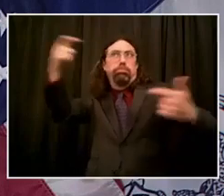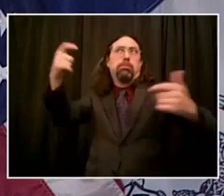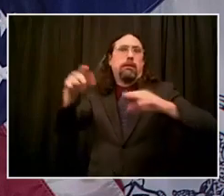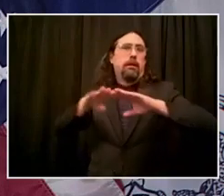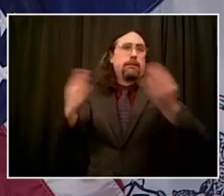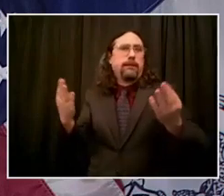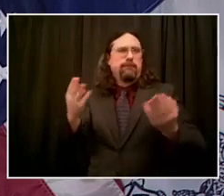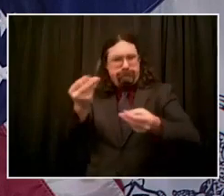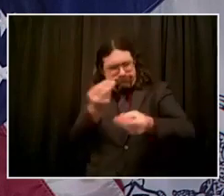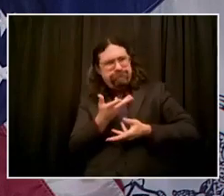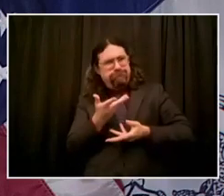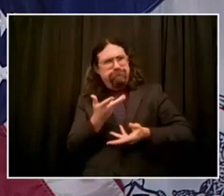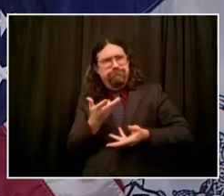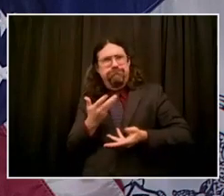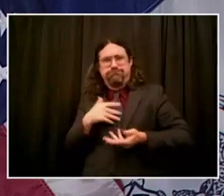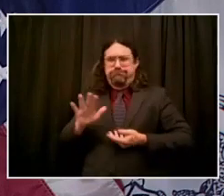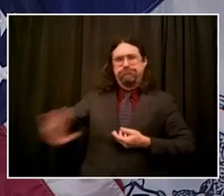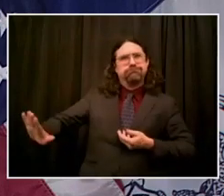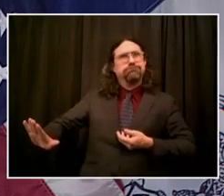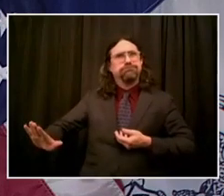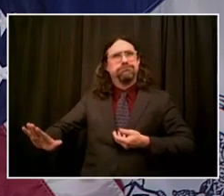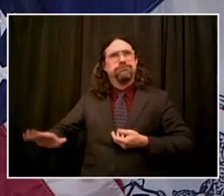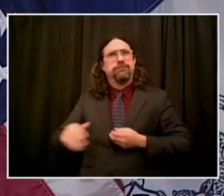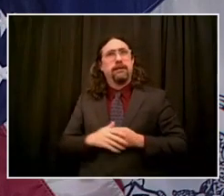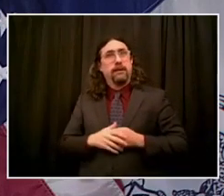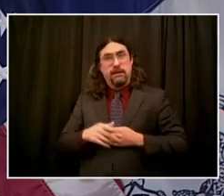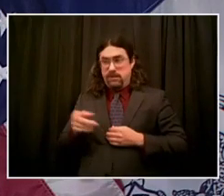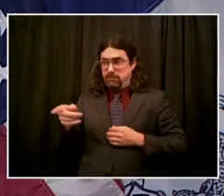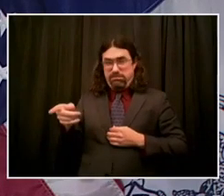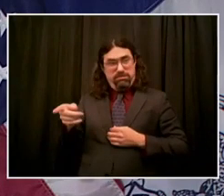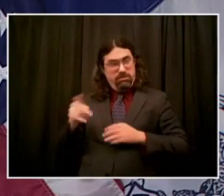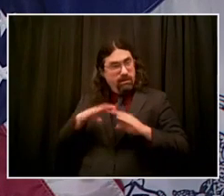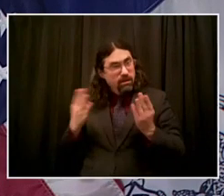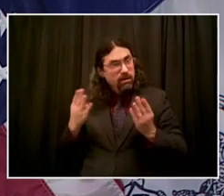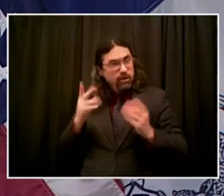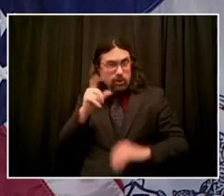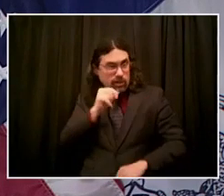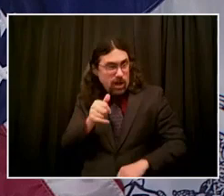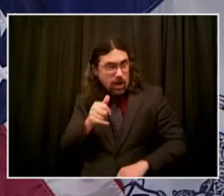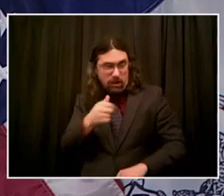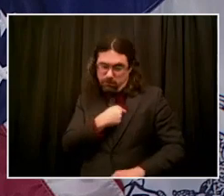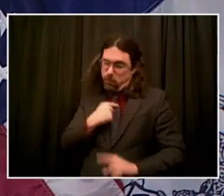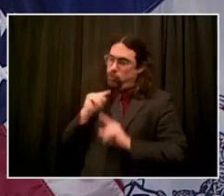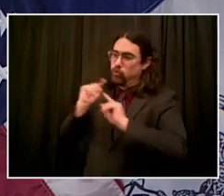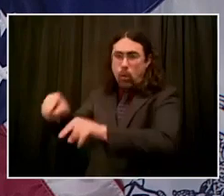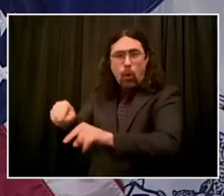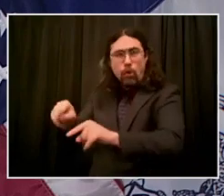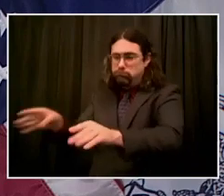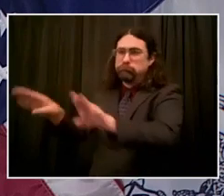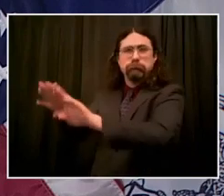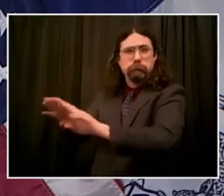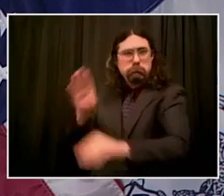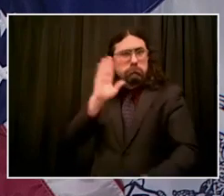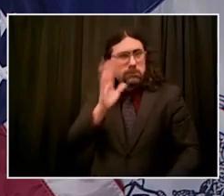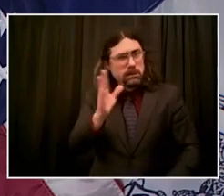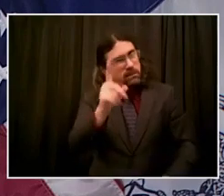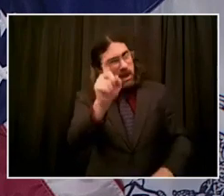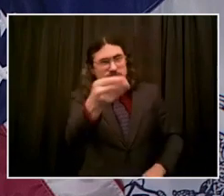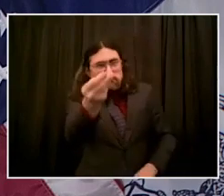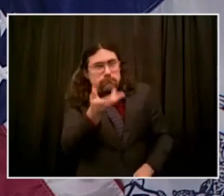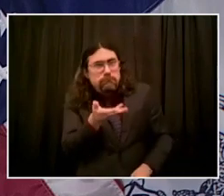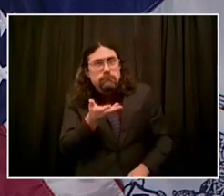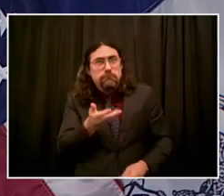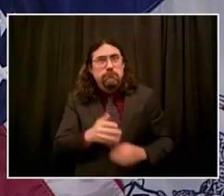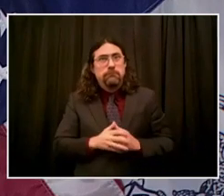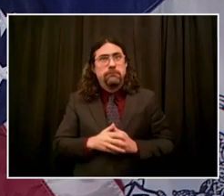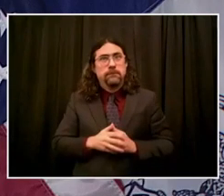And it's just not acceptable. It's dangerous. It's a way to spread the disease. It's not the right way to do things. So